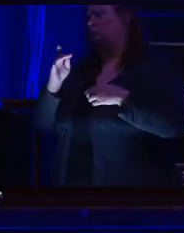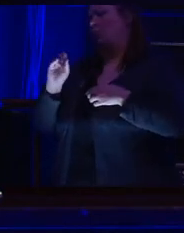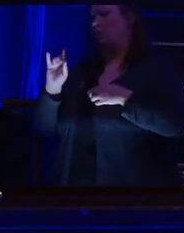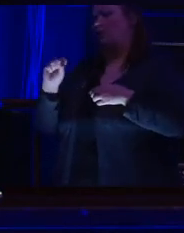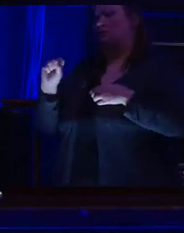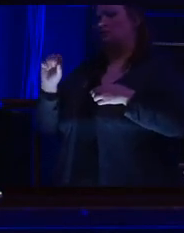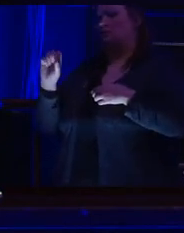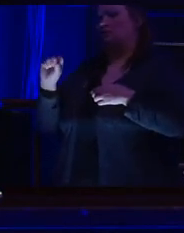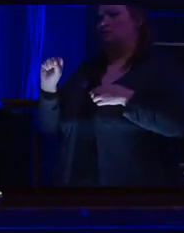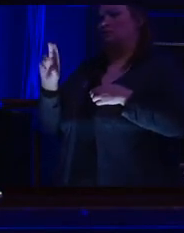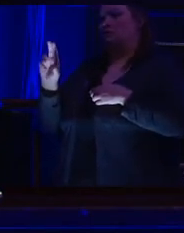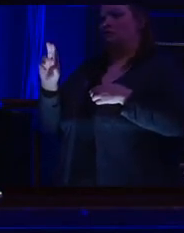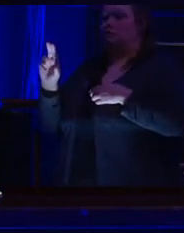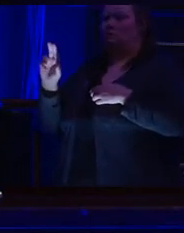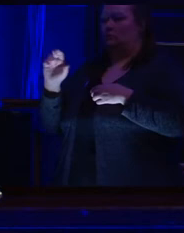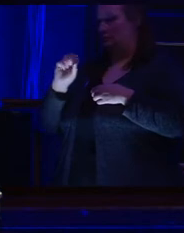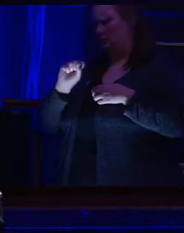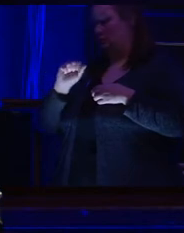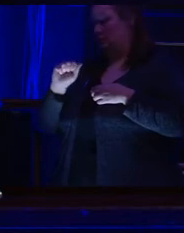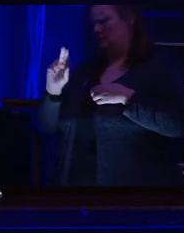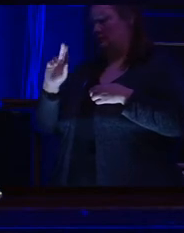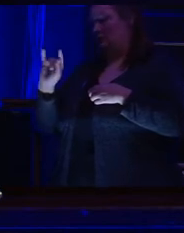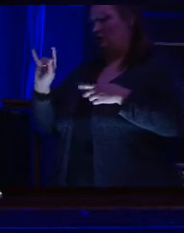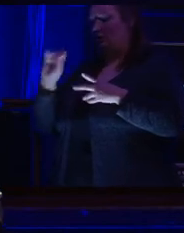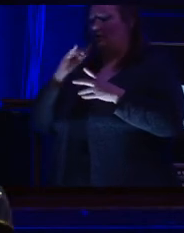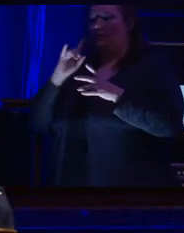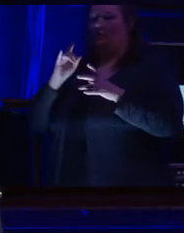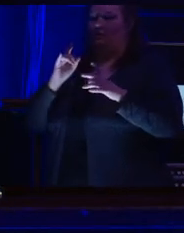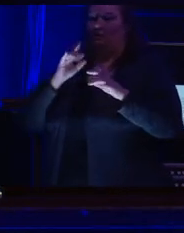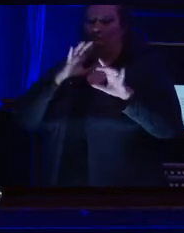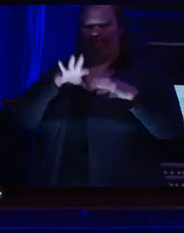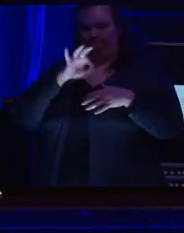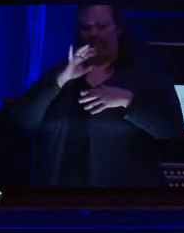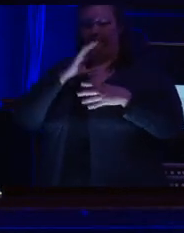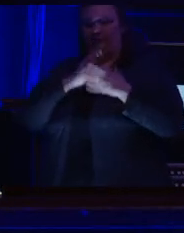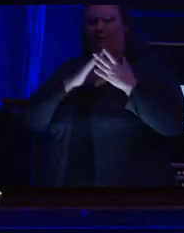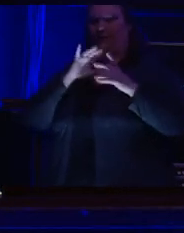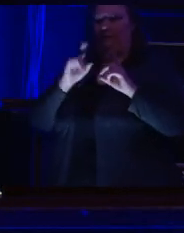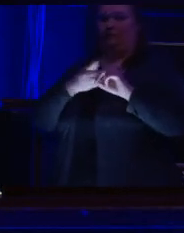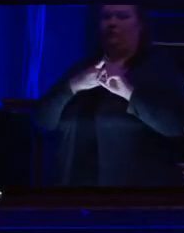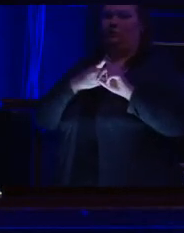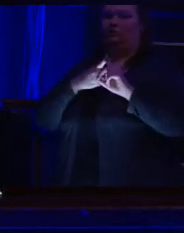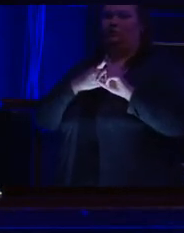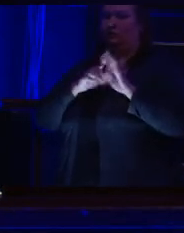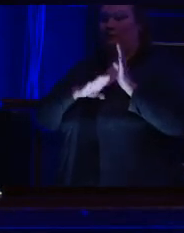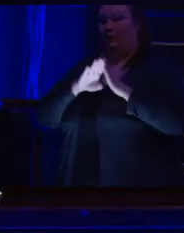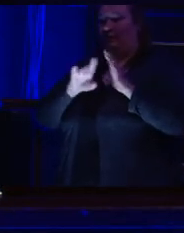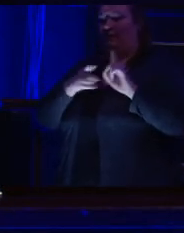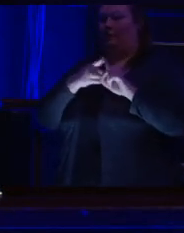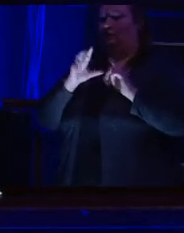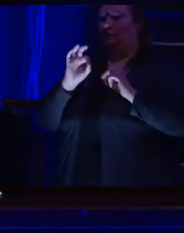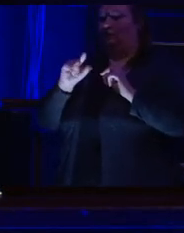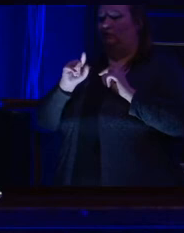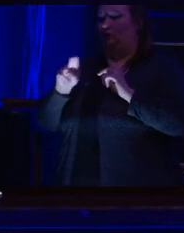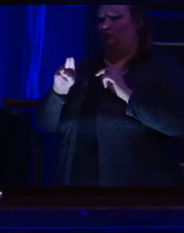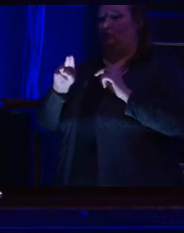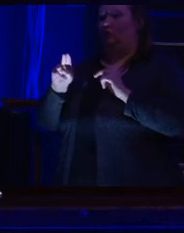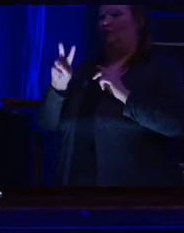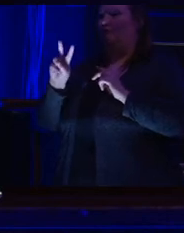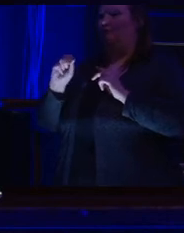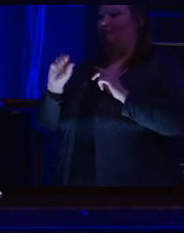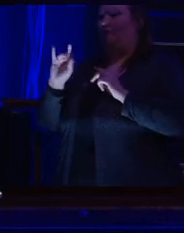Salk, isolated some of the first strains of influenza and developed the first flu vaccine.